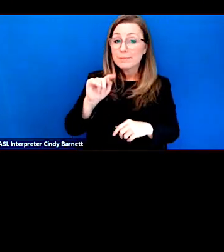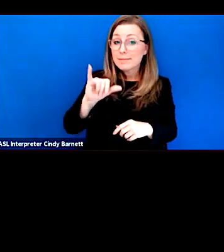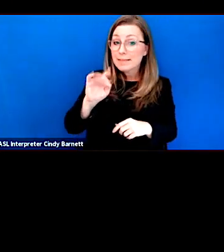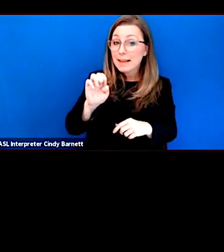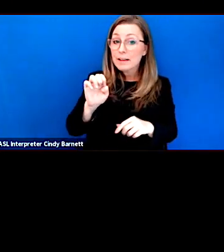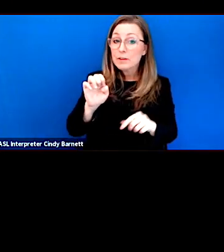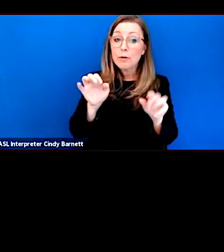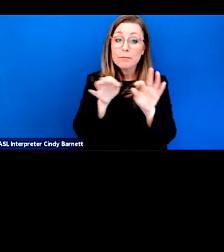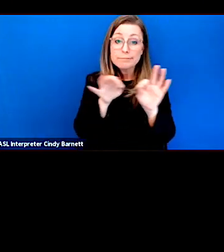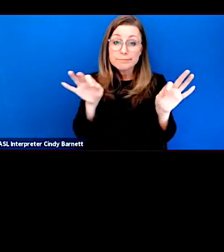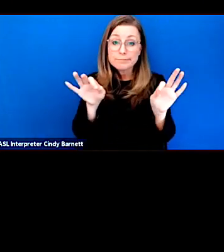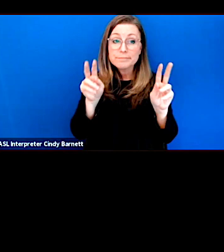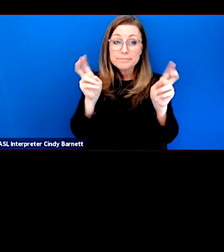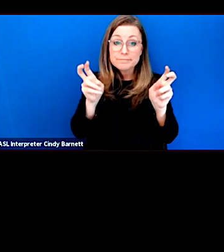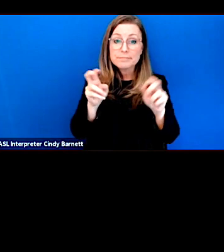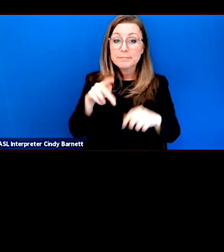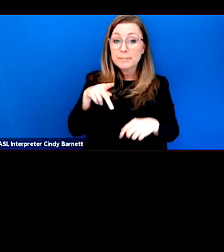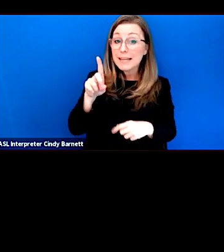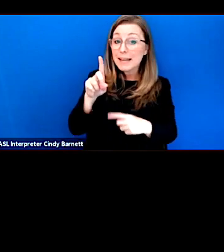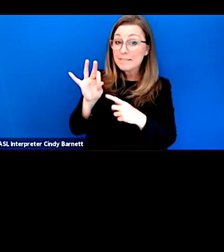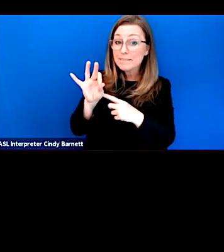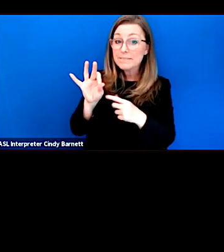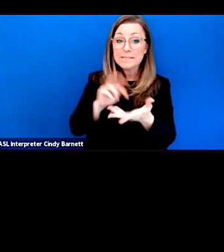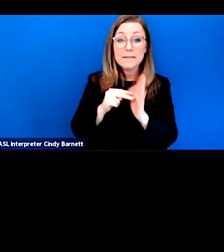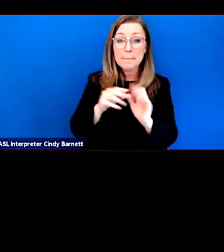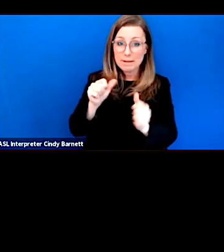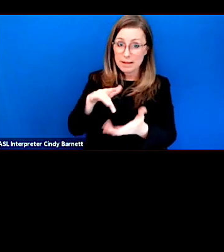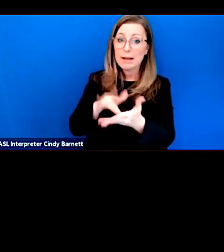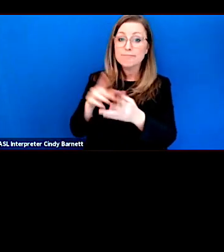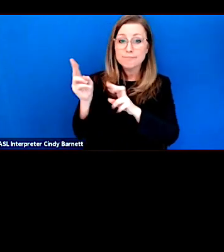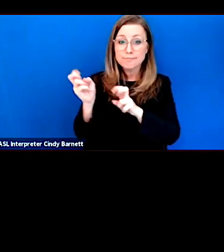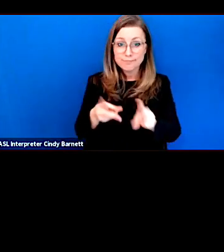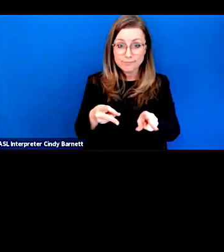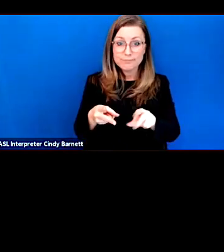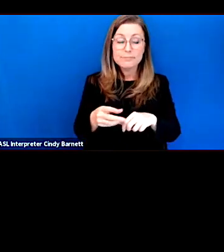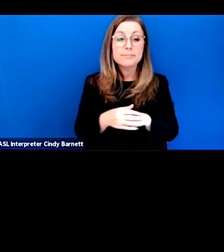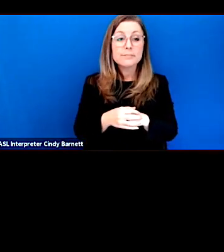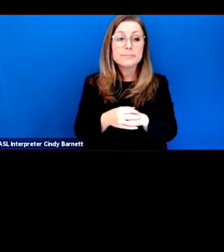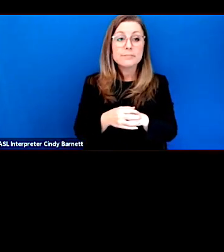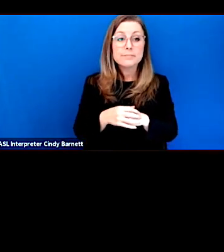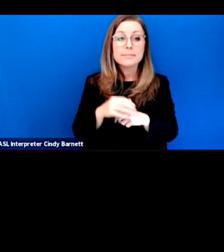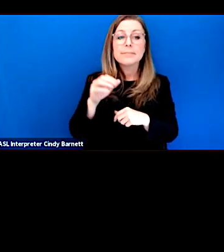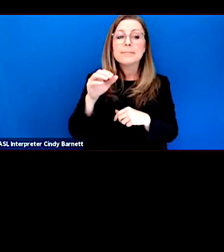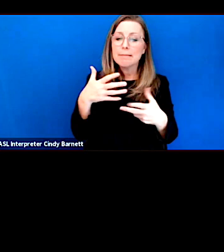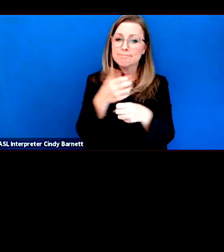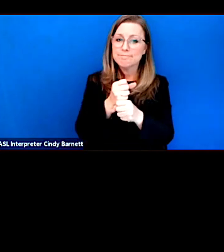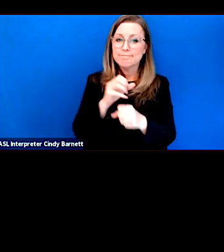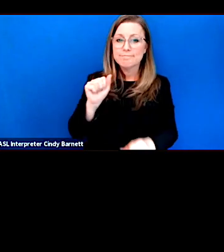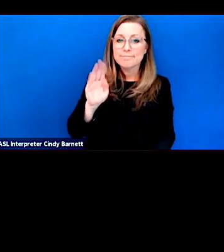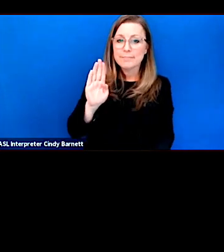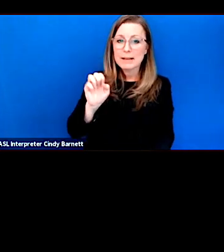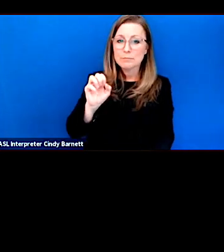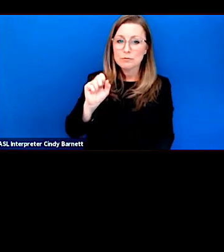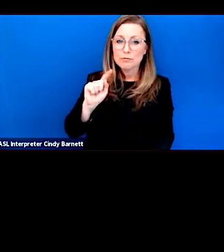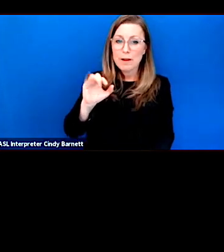means you have access to it. And then you see the abstract that we've shown you, and those two icons of the